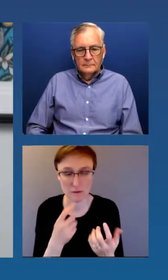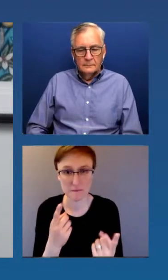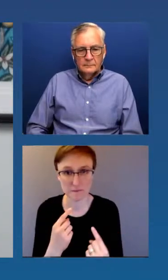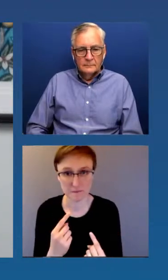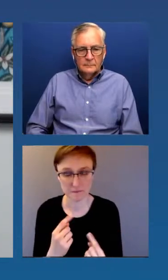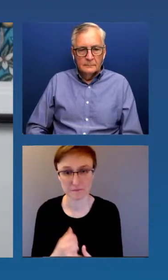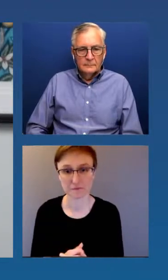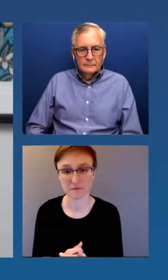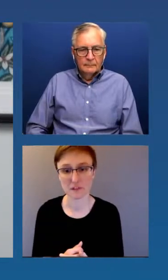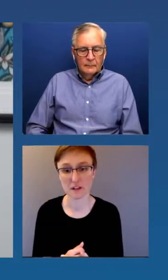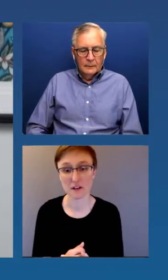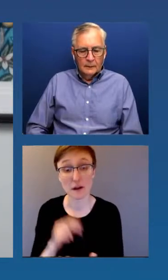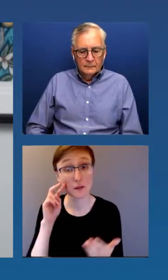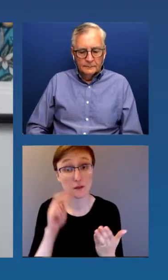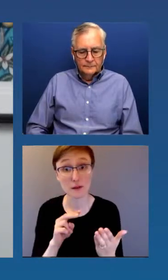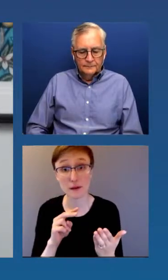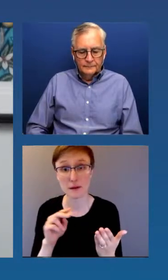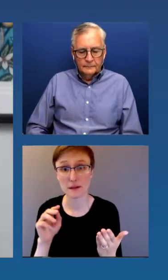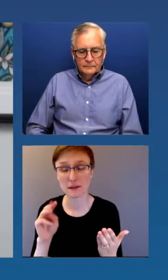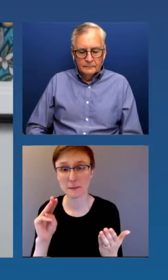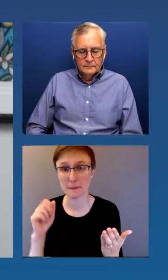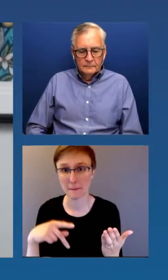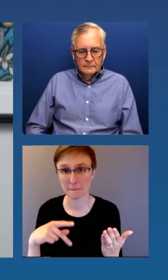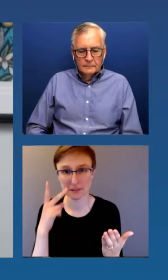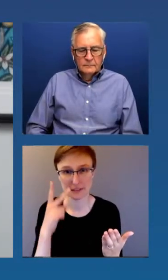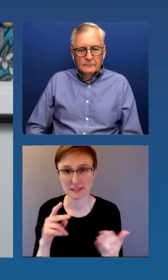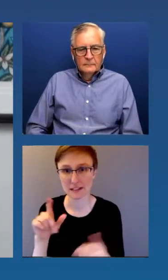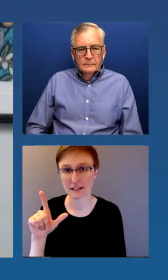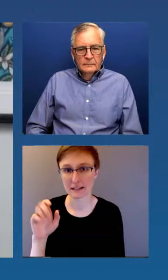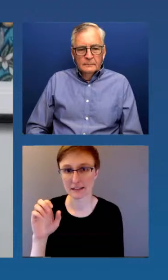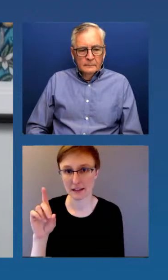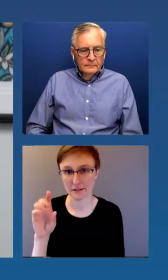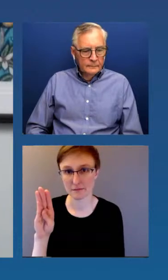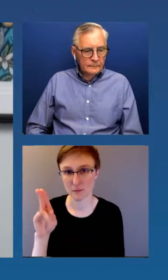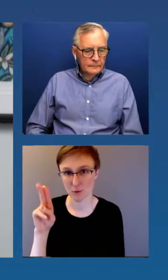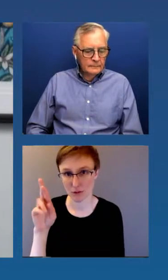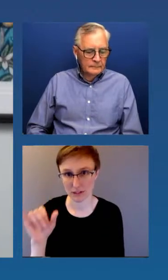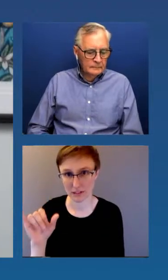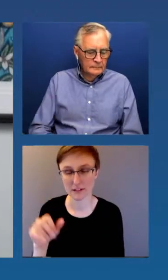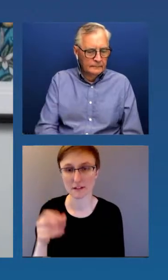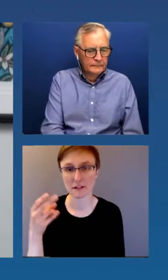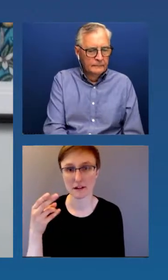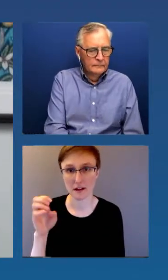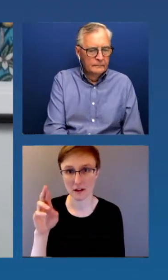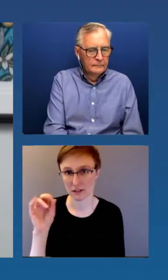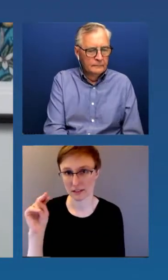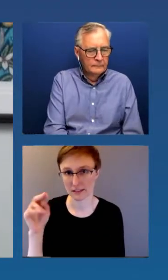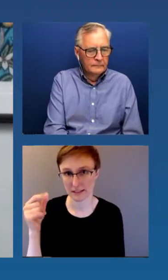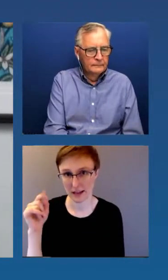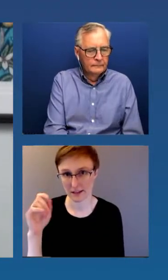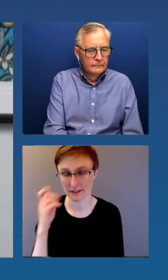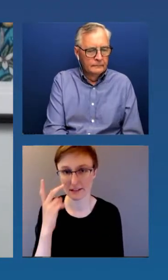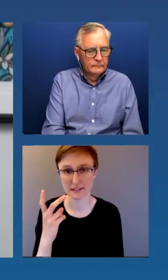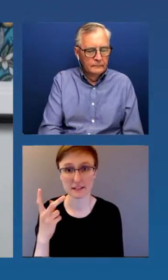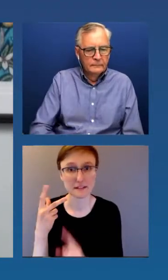glance at the map, Ledbury Herongate seems to have some of the lowest vaccination rates in the city